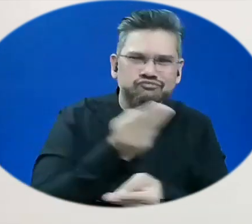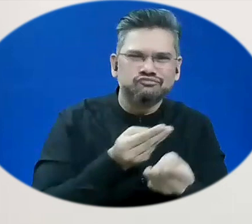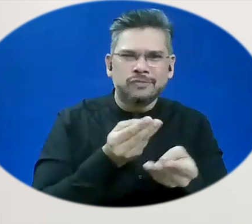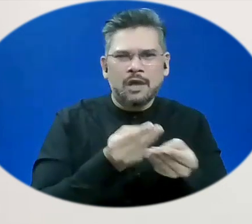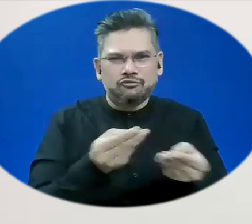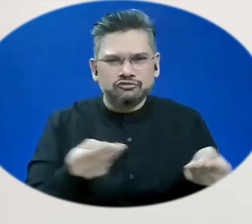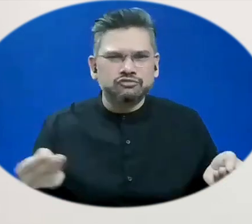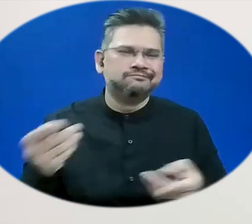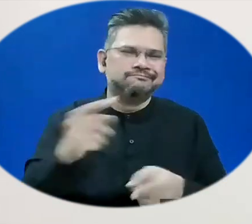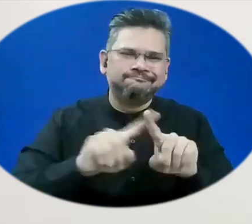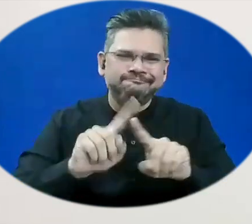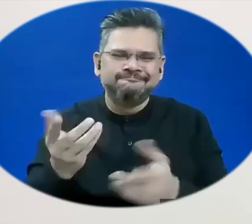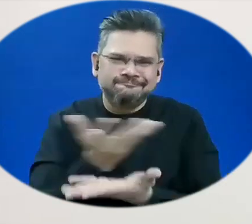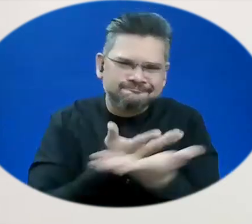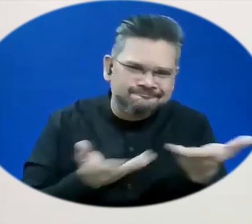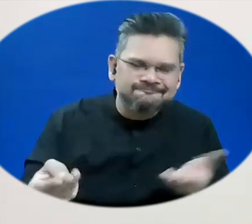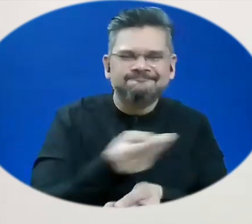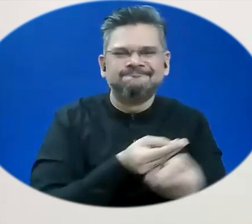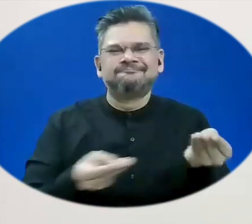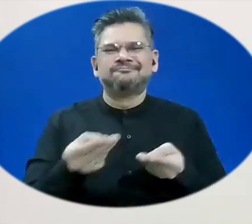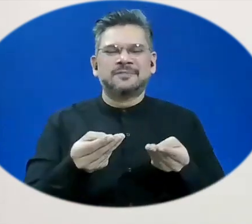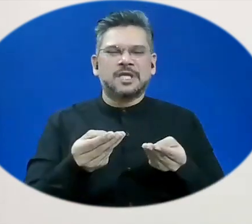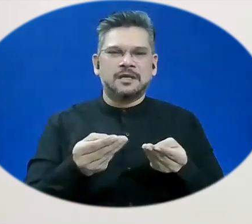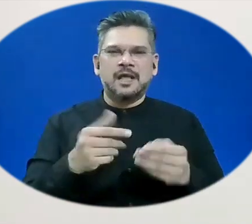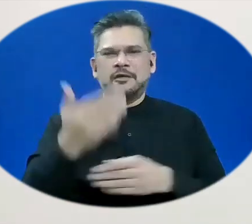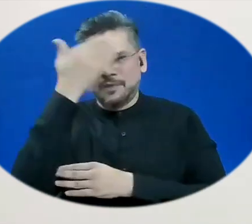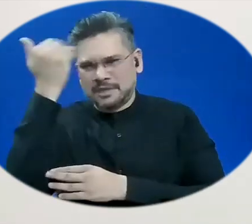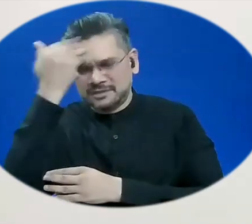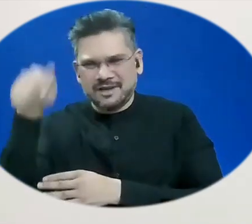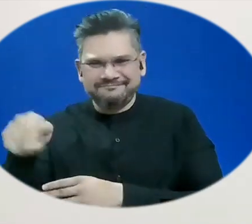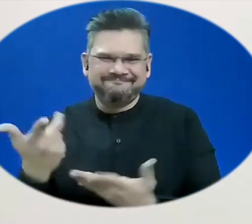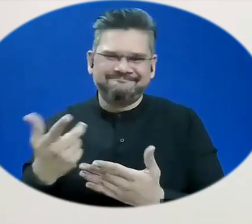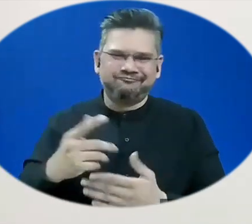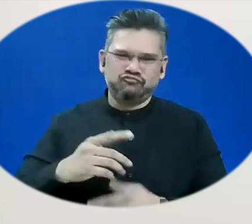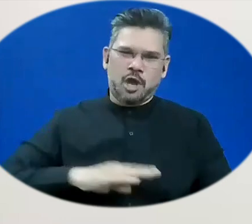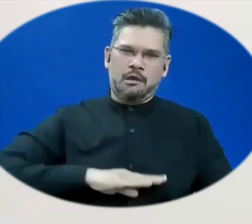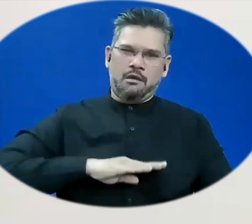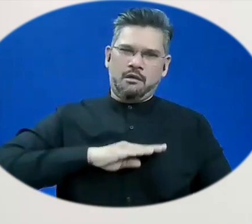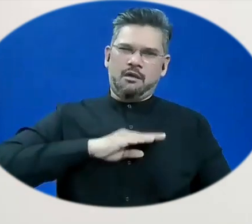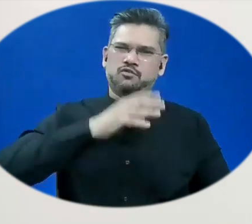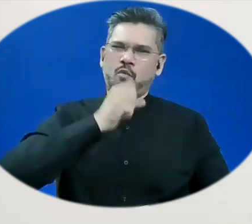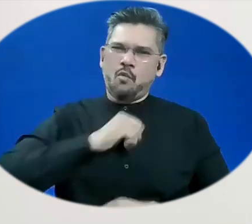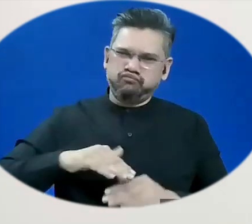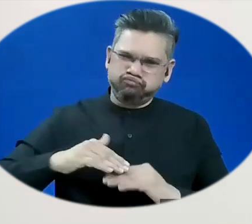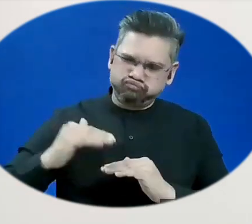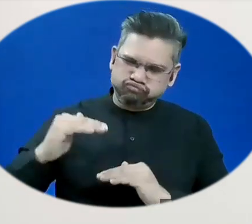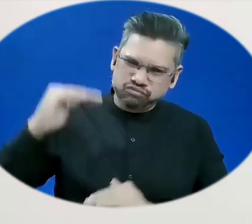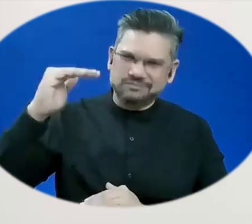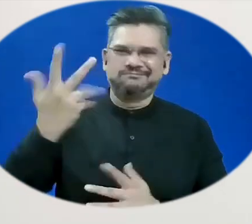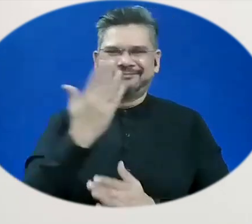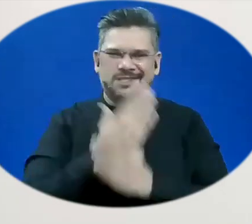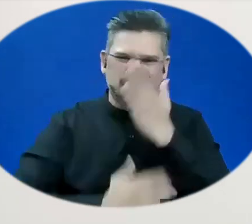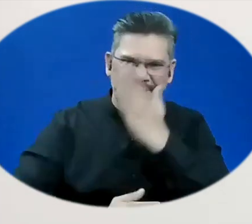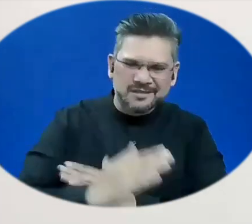its intersectionality with aging, gender equality and equity, disability, and